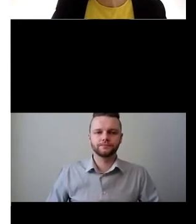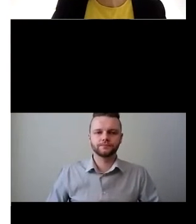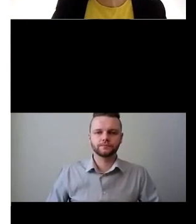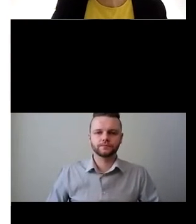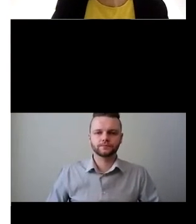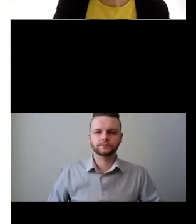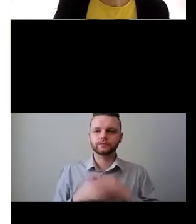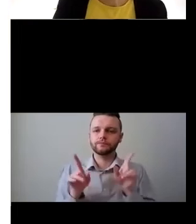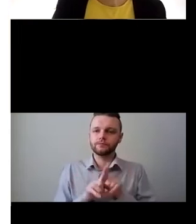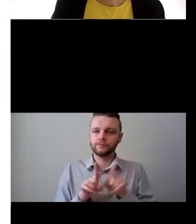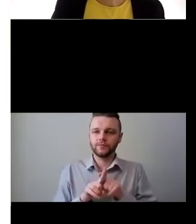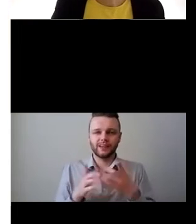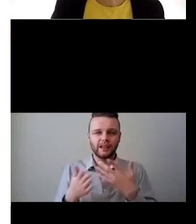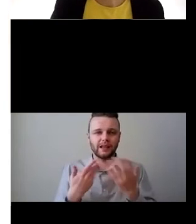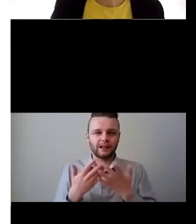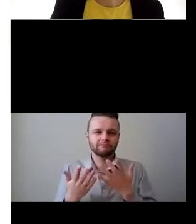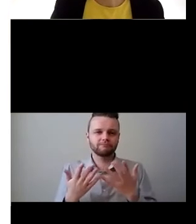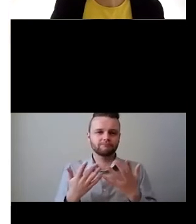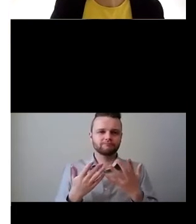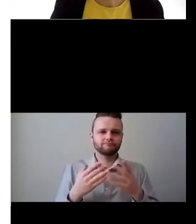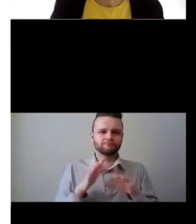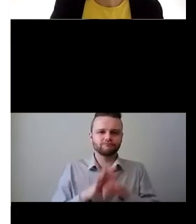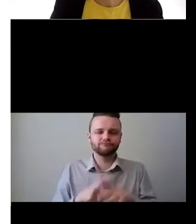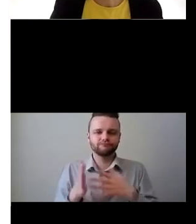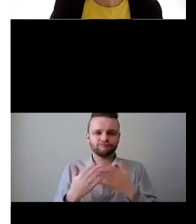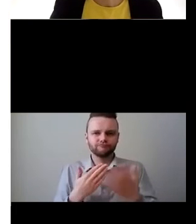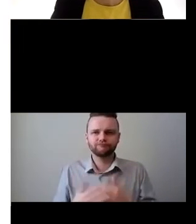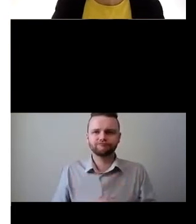as well as in Blokhin versus Russia.